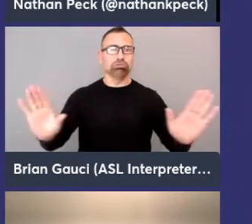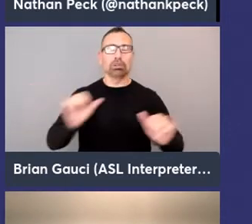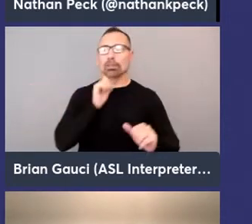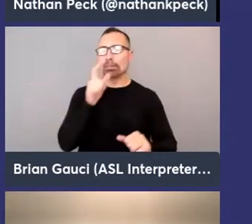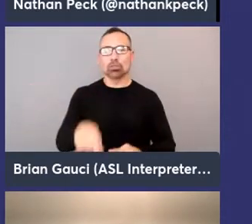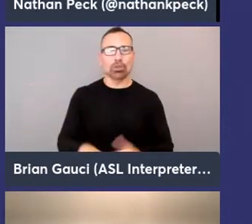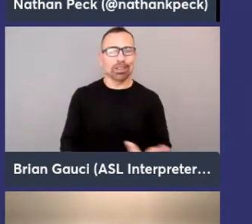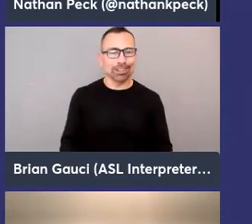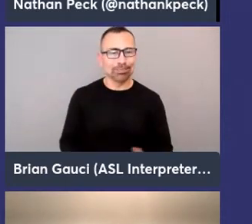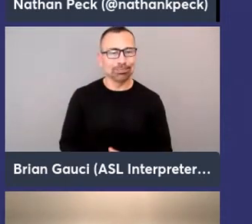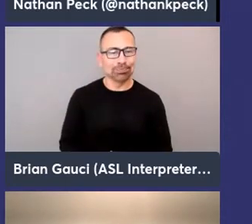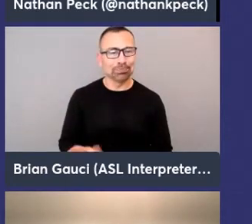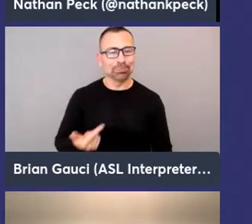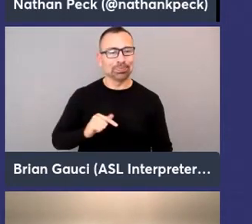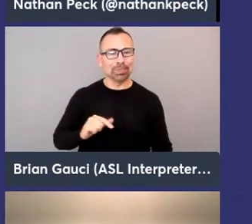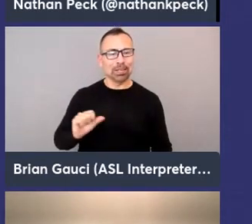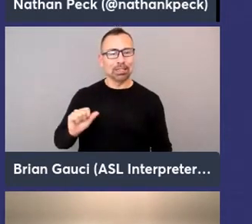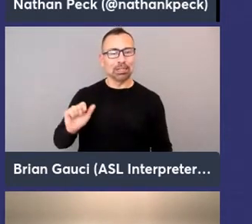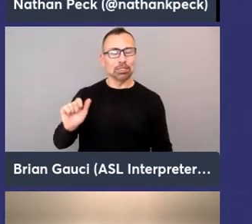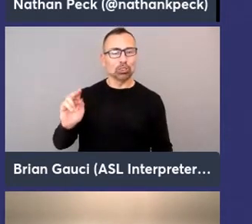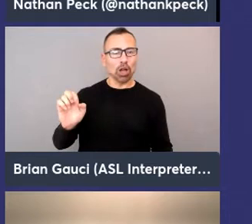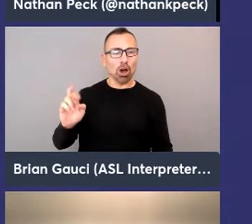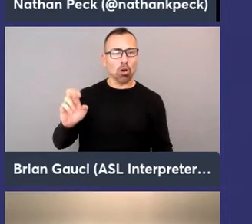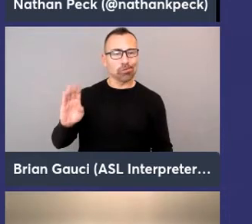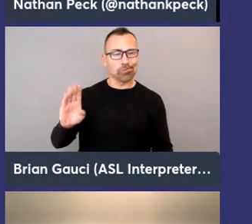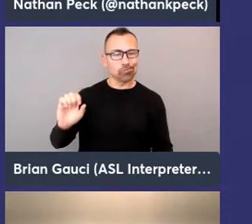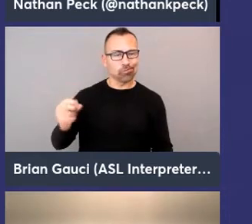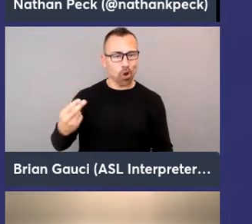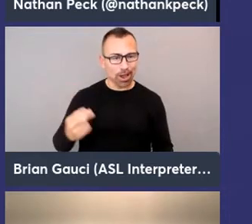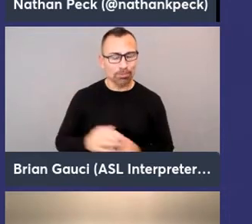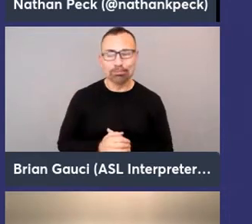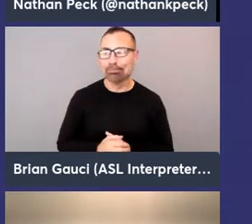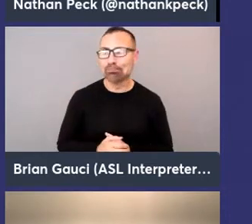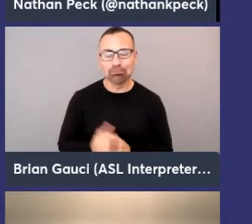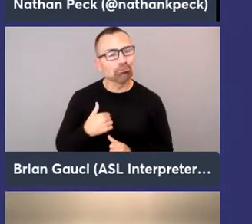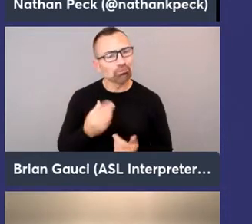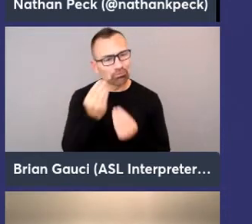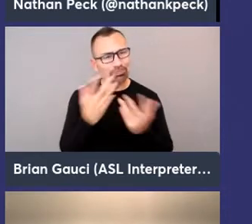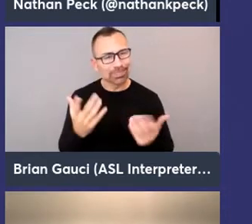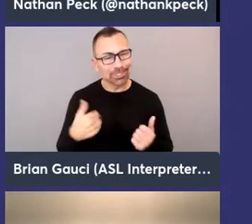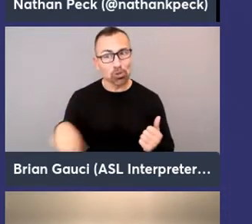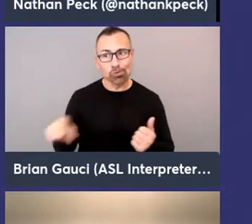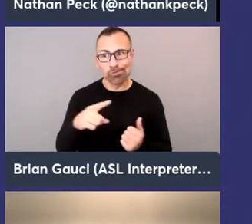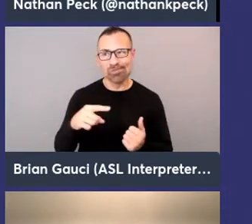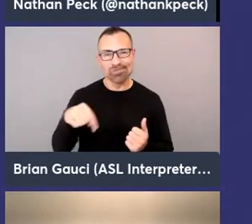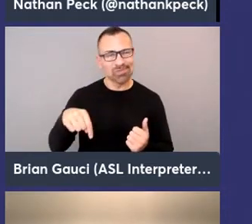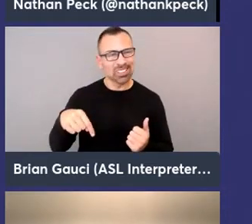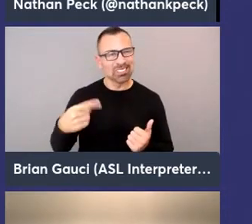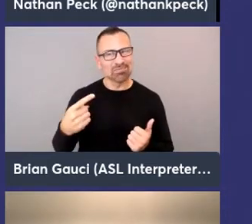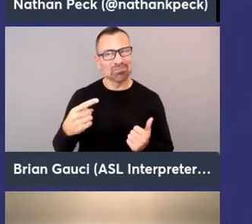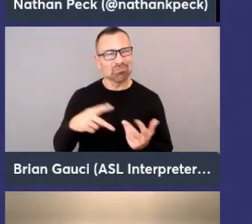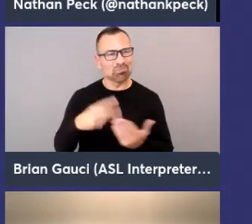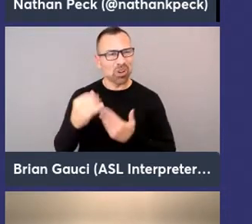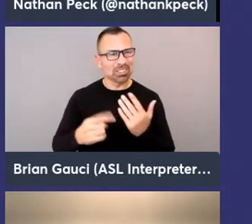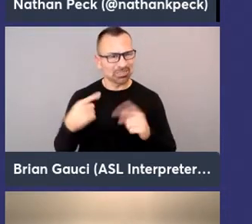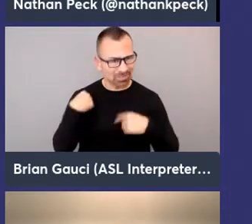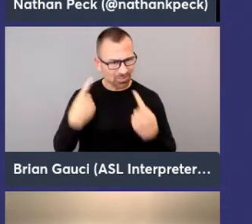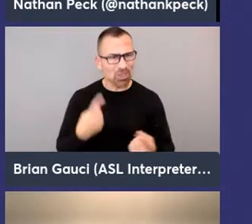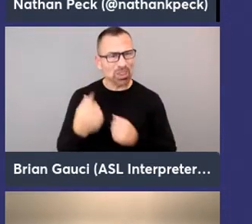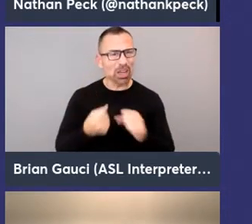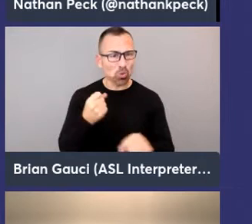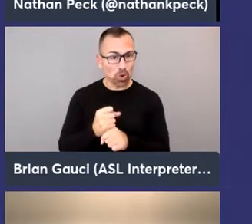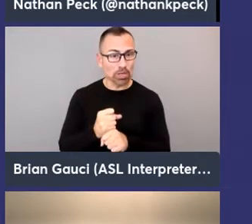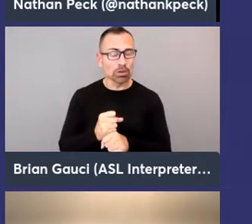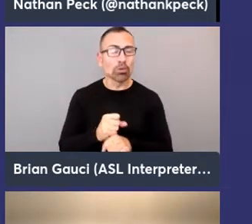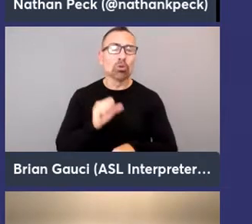want to call out, like we've been working on this project for almost year now and collaborating with NVIDIA. So we've